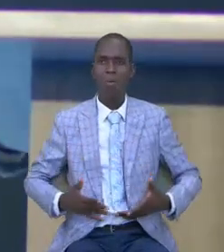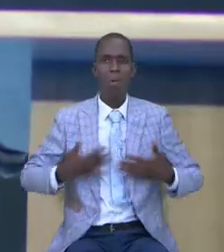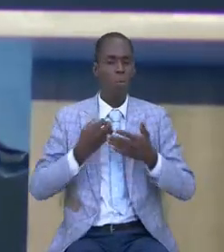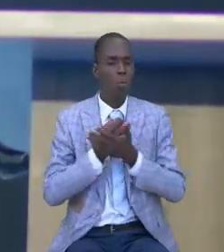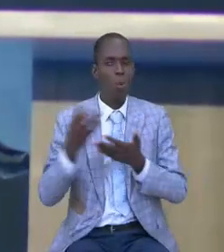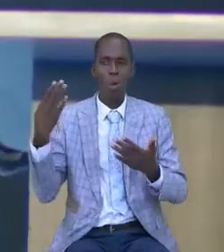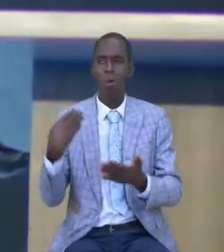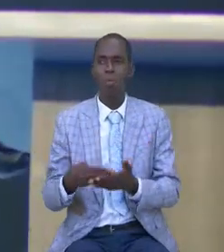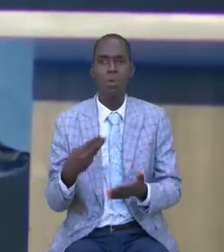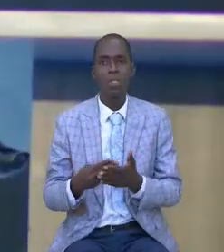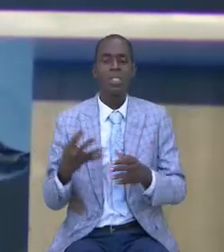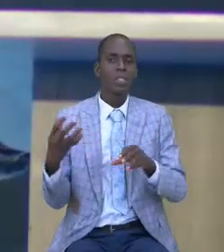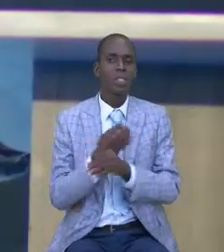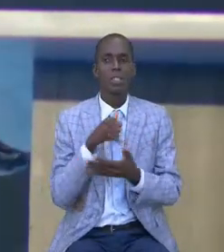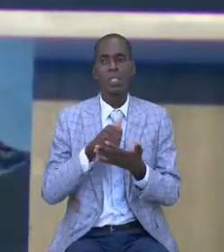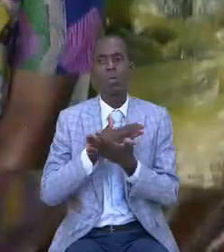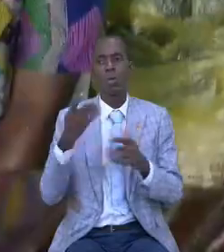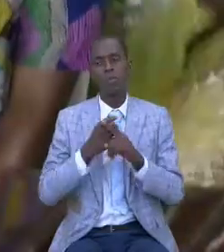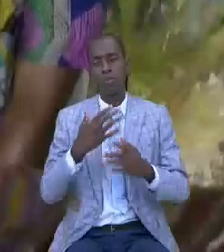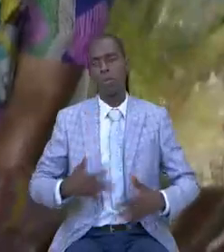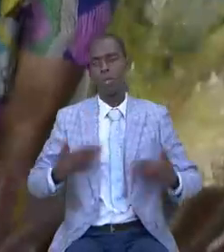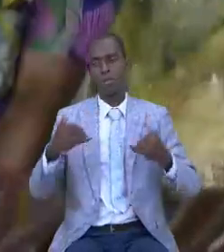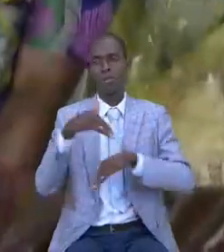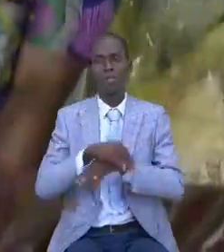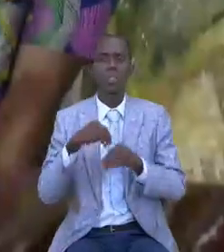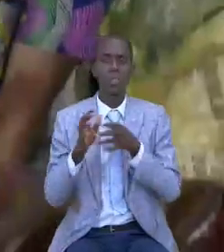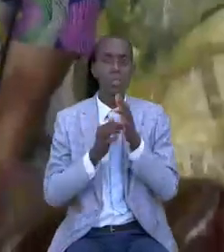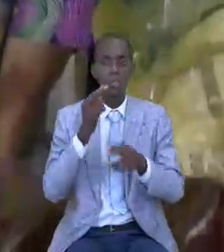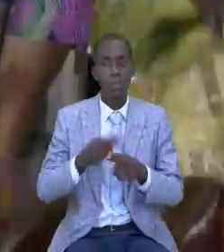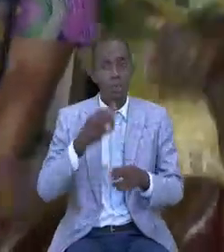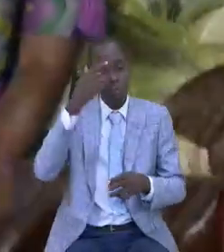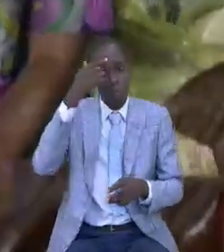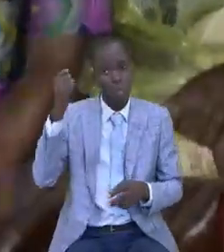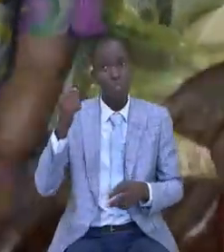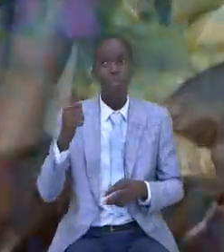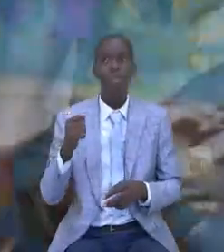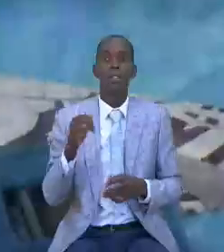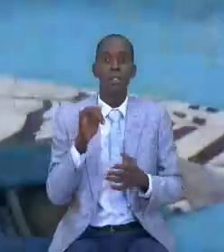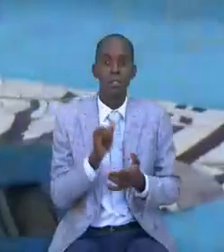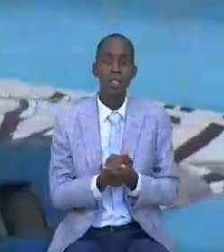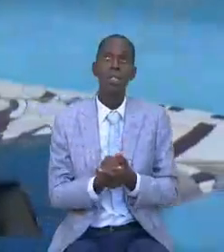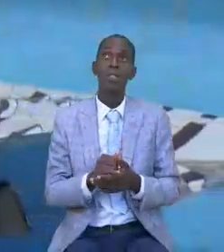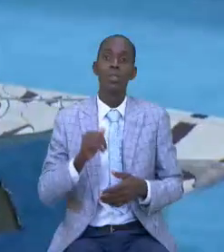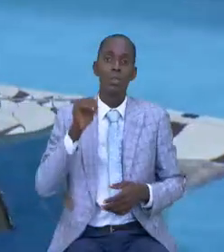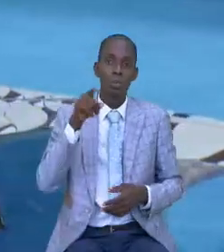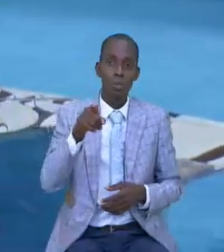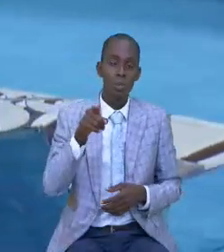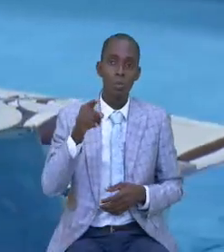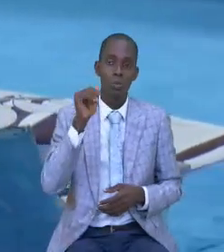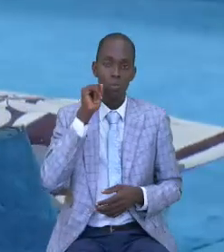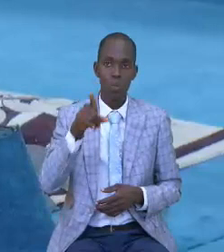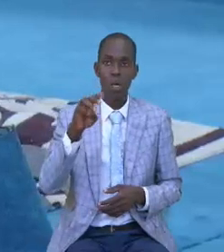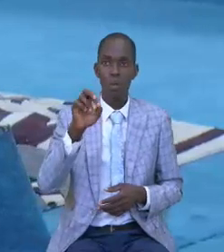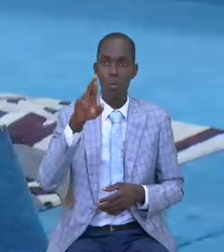money, he'll take it from your life tonight in Jesus, because she shall bring forth a son,